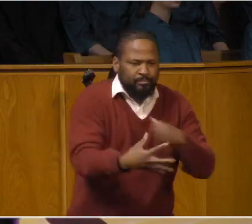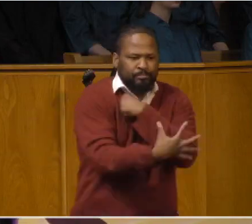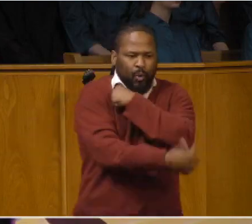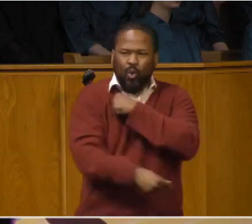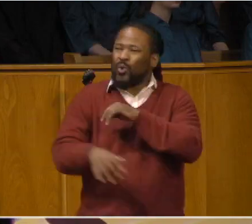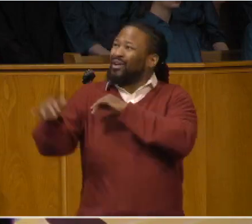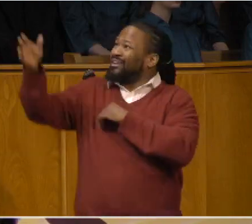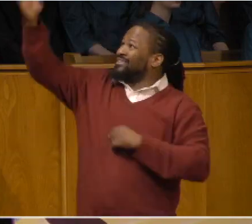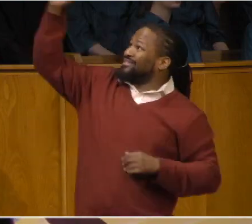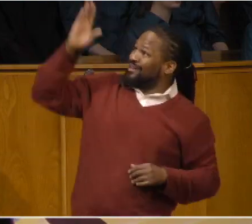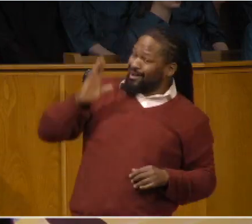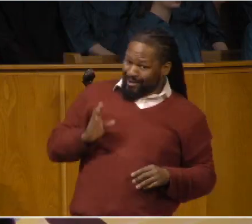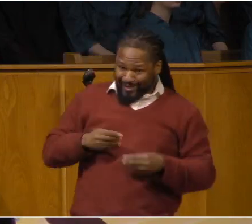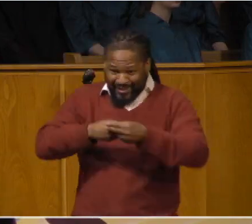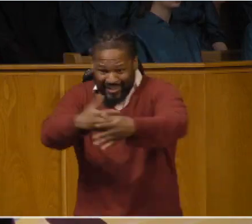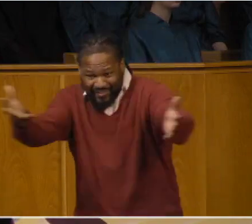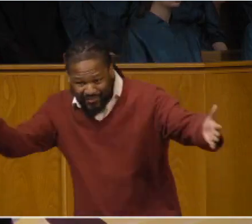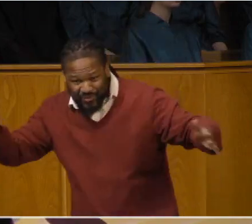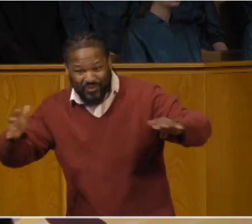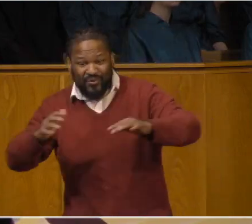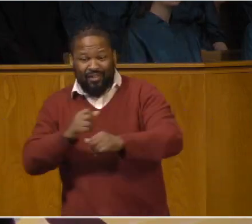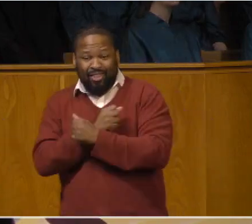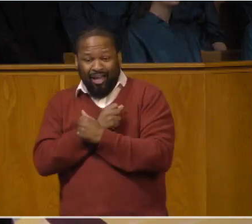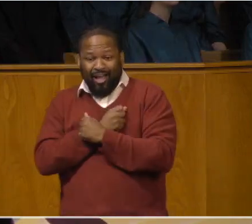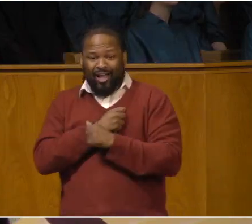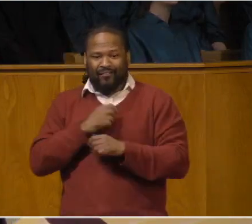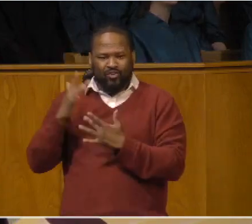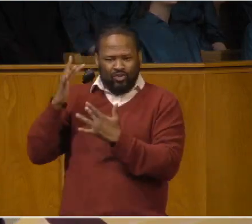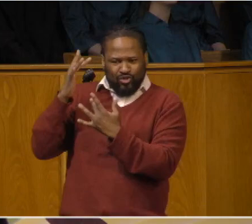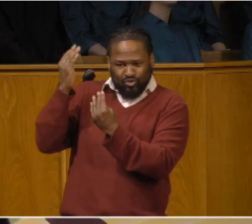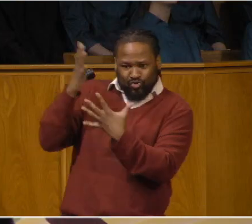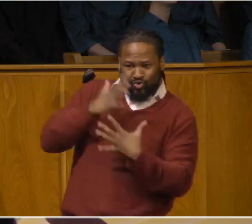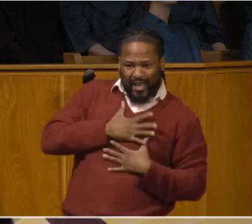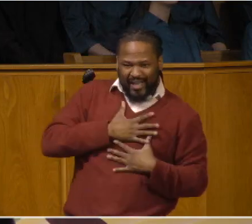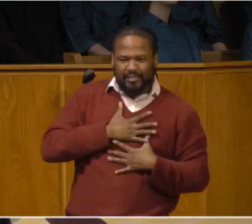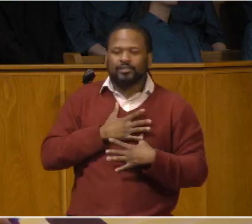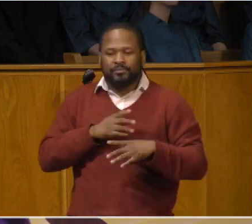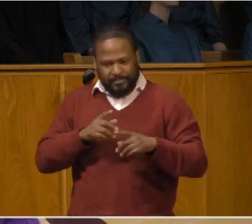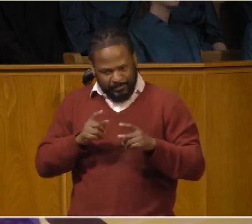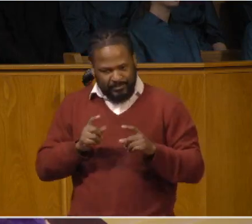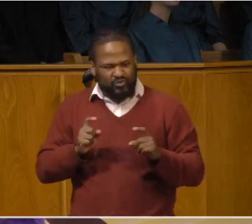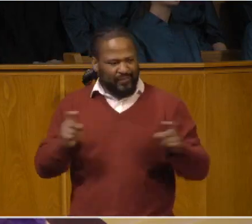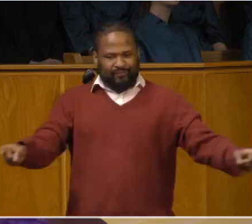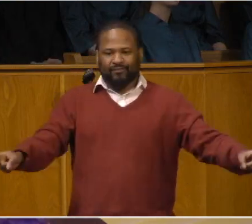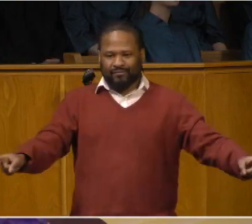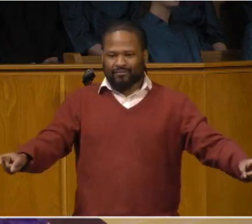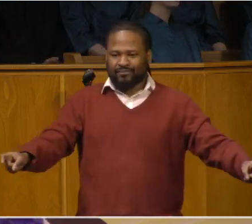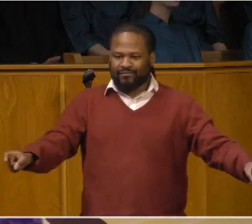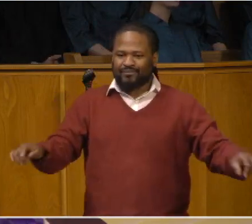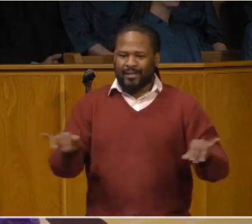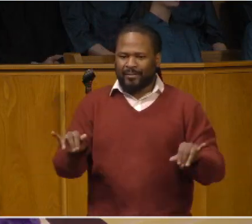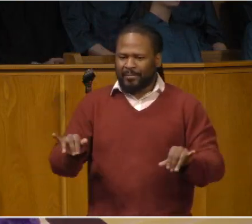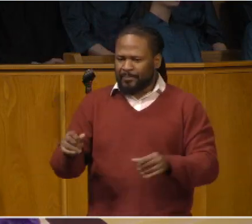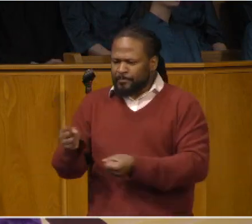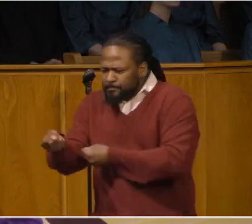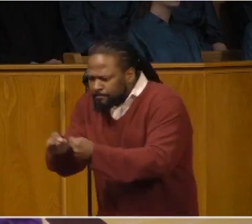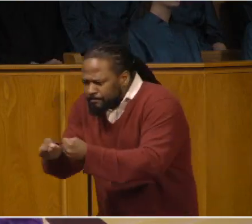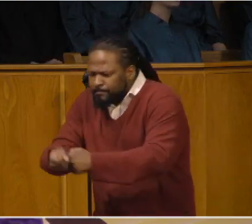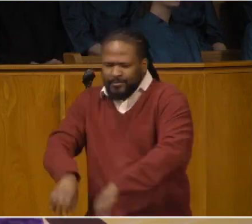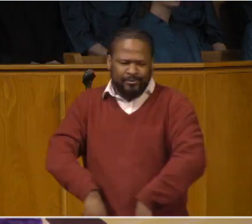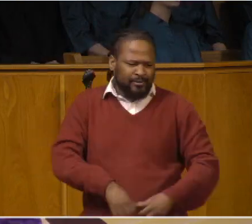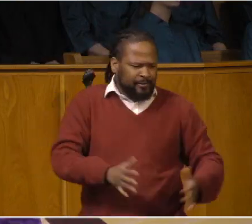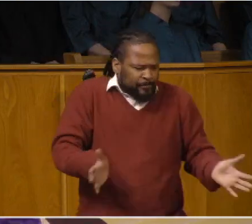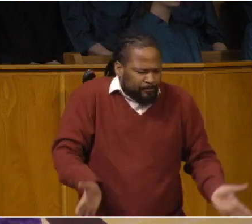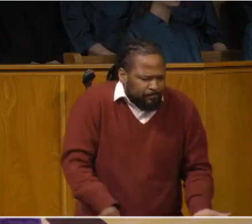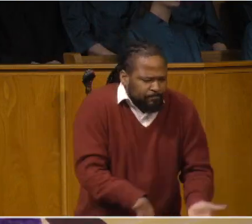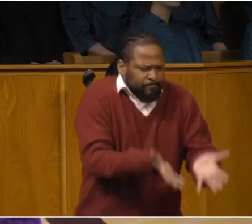you and the grace he continues to bestow upon you. Love them, comfort them, restore them, hold them.